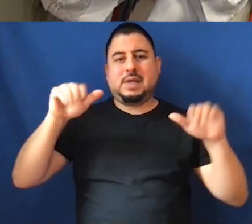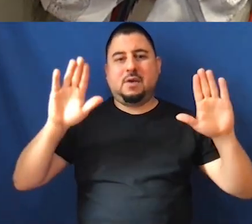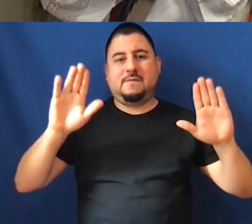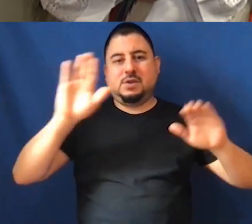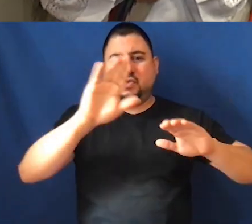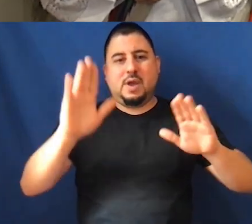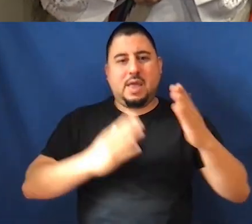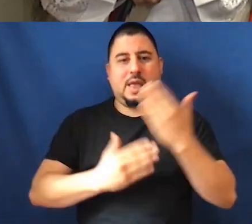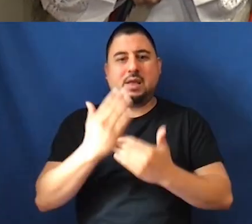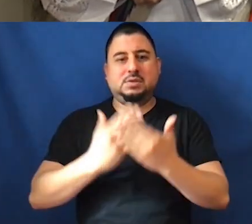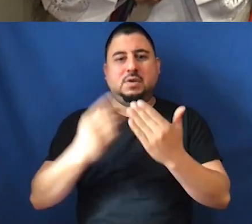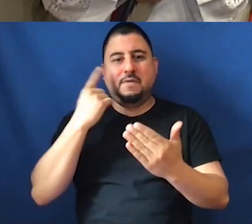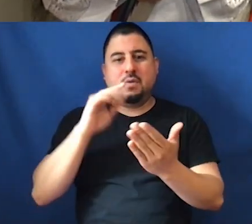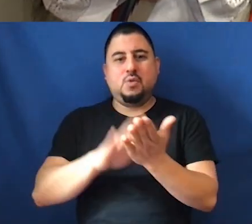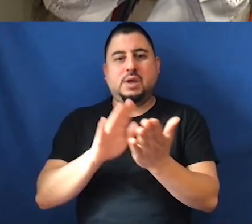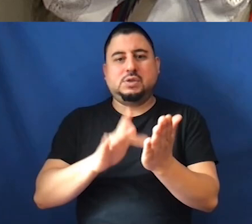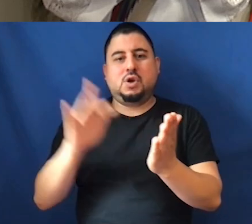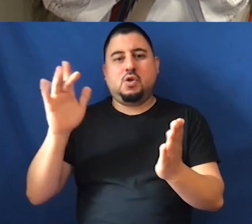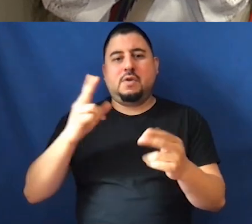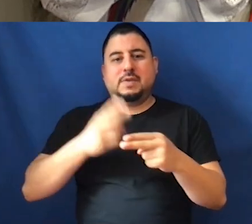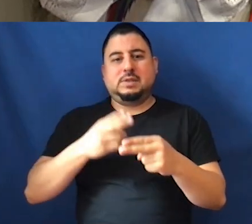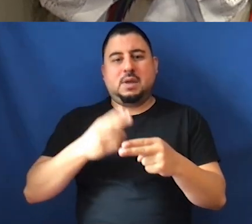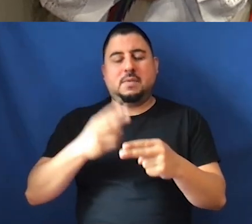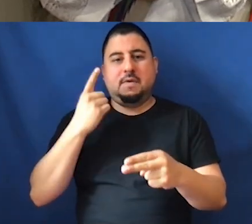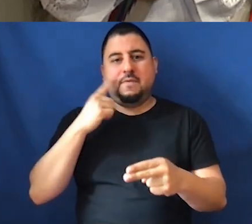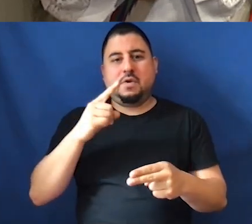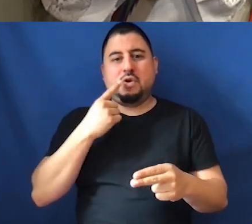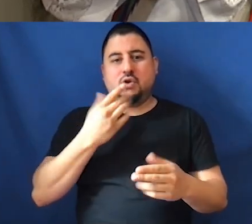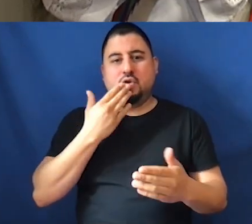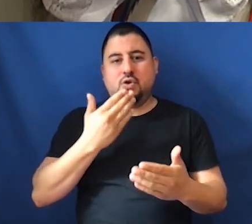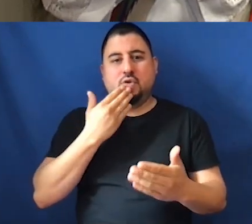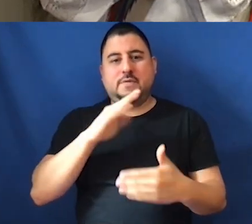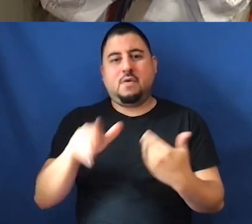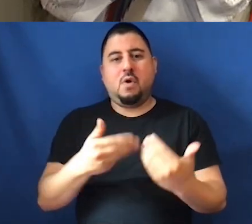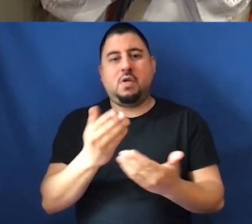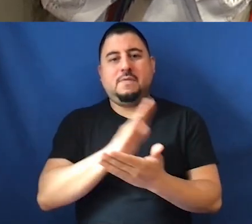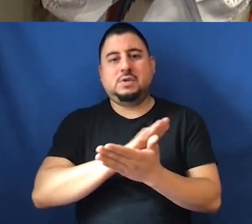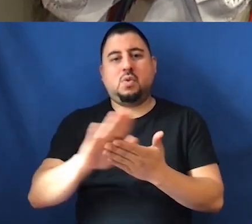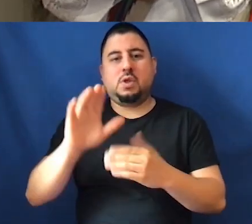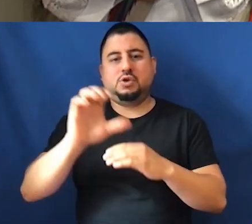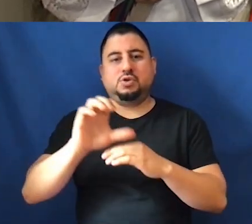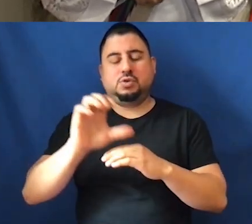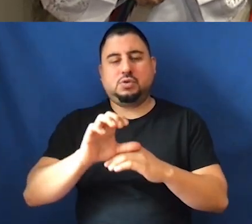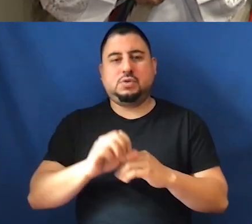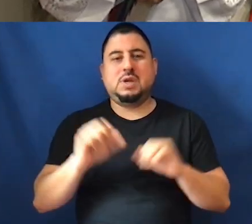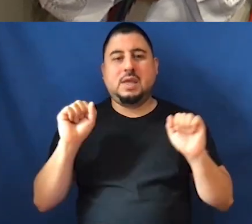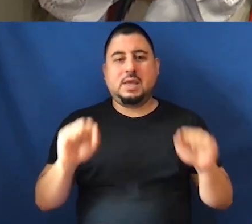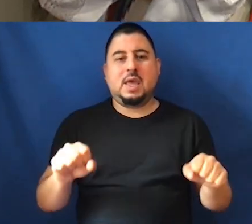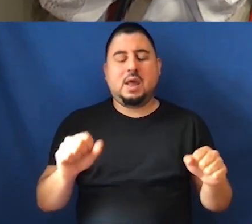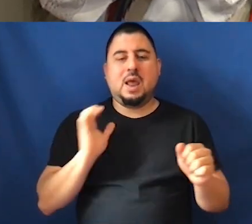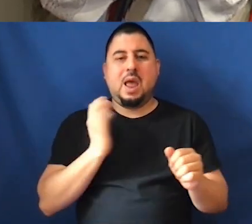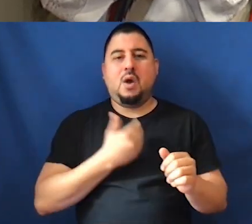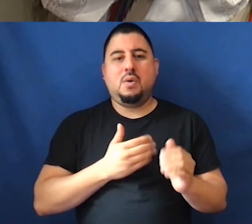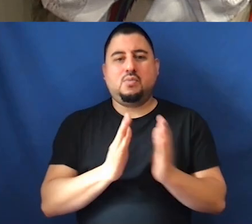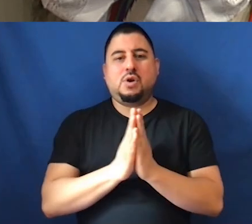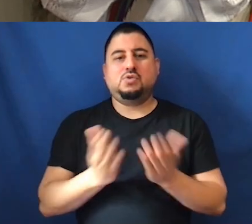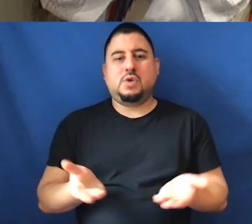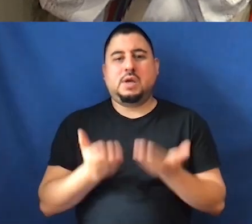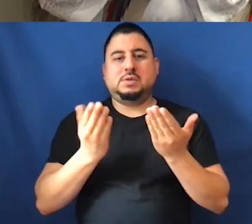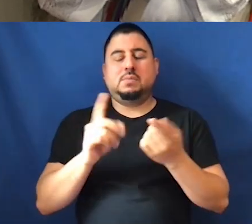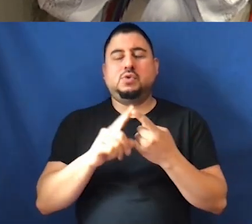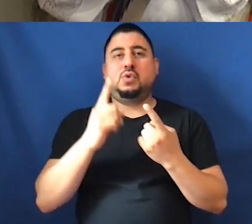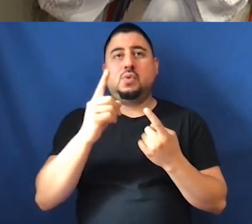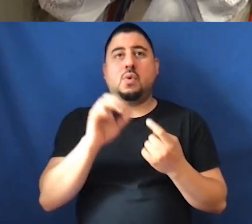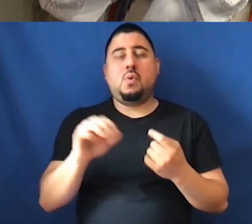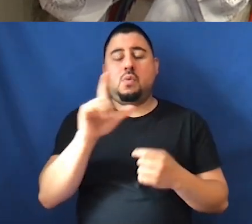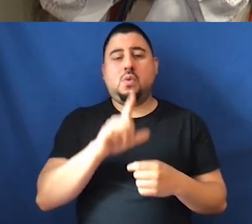your hands for the praise and glory of his name. For our good and the good of all God's. May our prayers rise up to you,